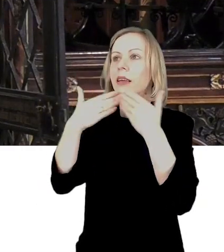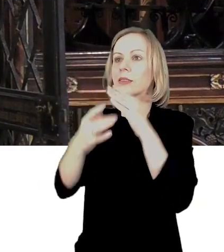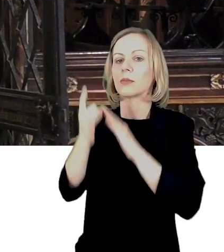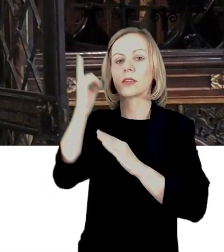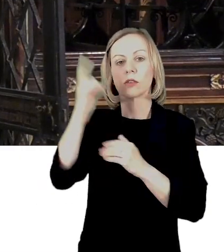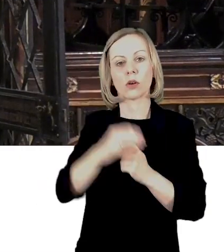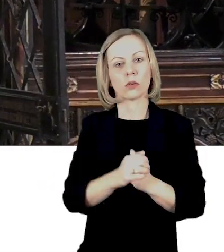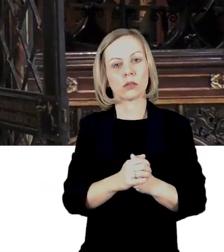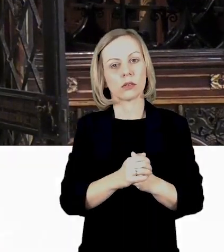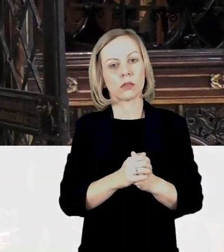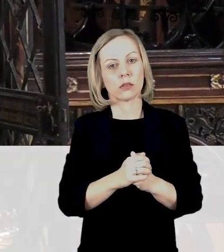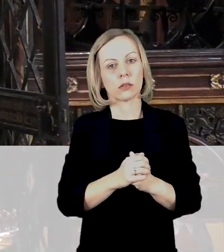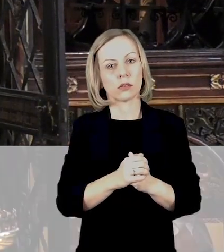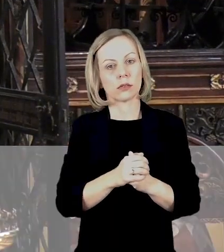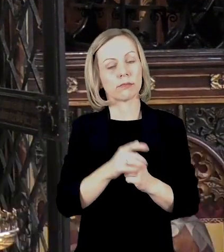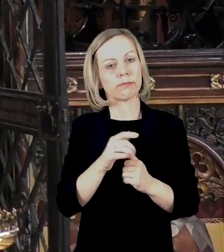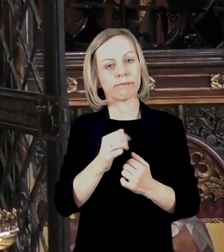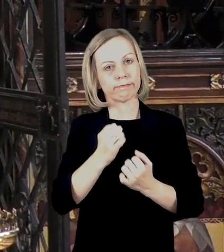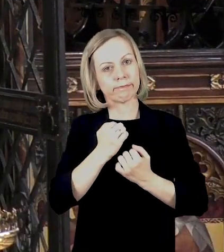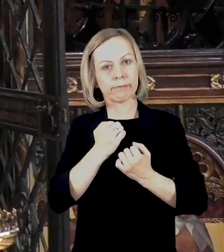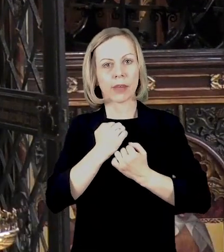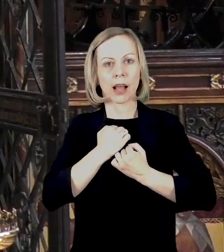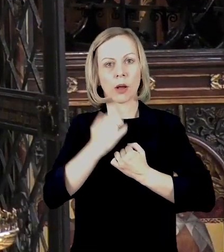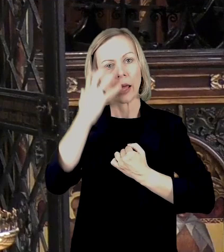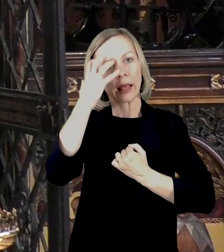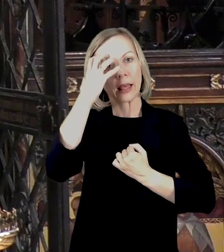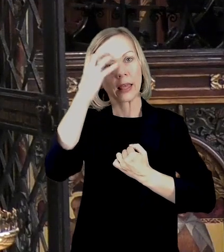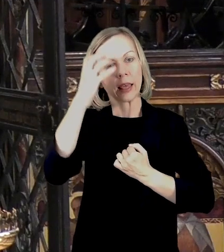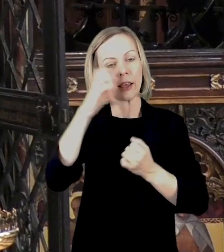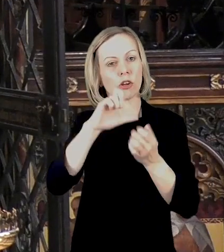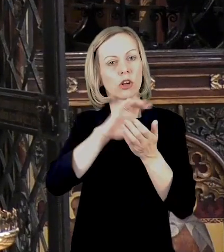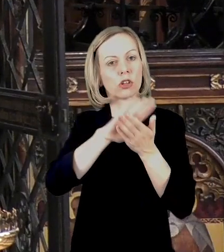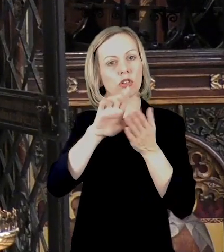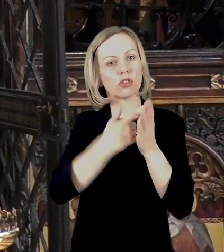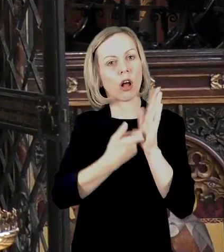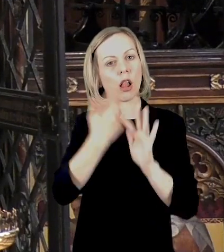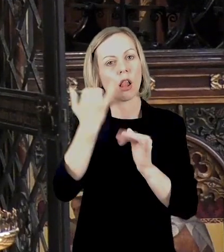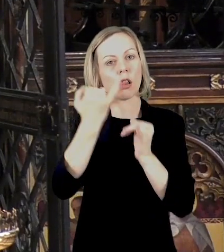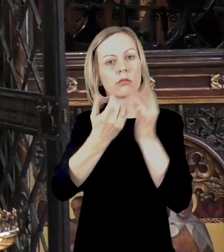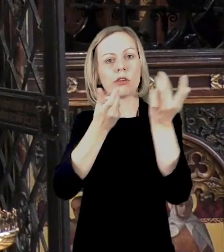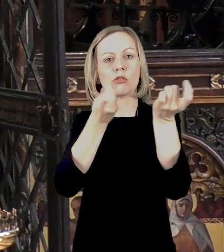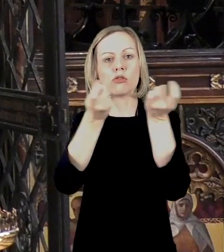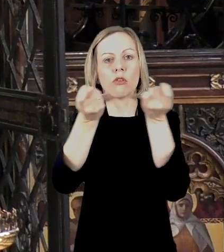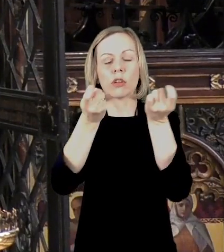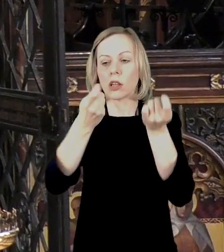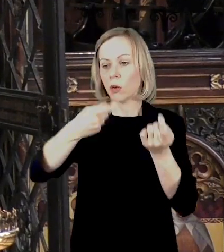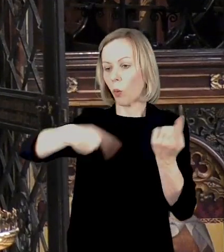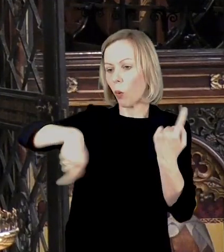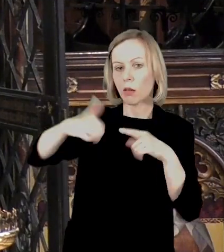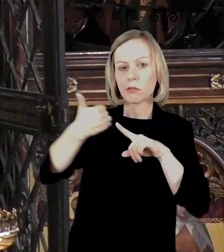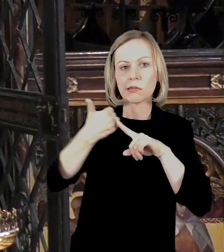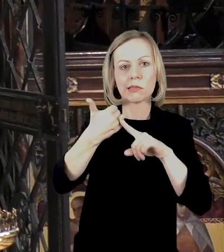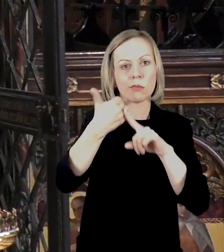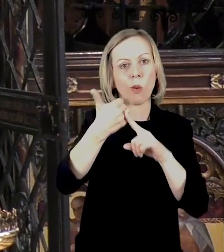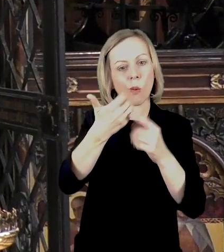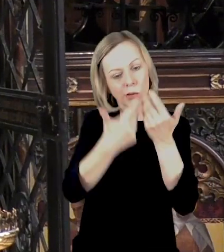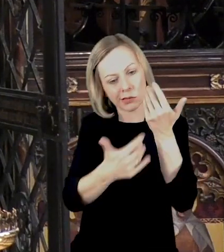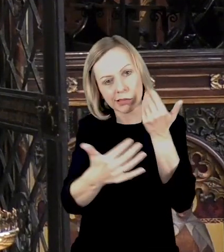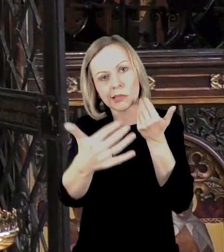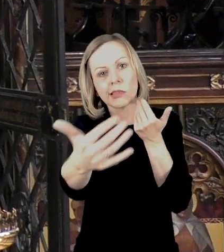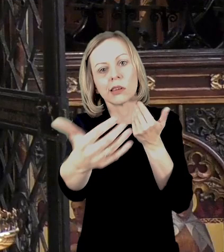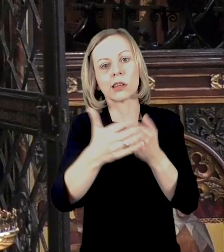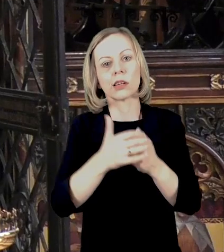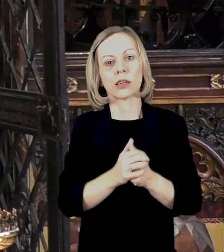Thanks be to God. For our sovereign Lord King Charles and for those who will support him in the coming months and years,